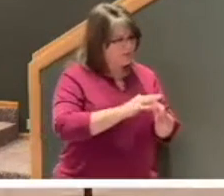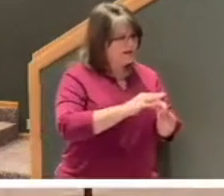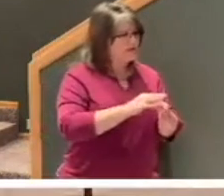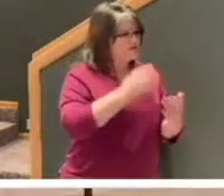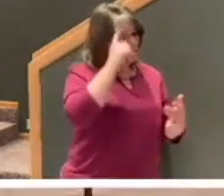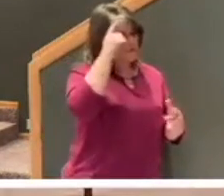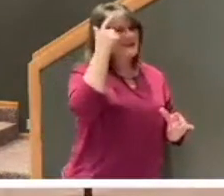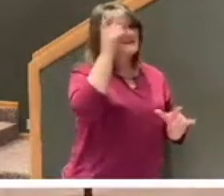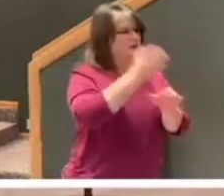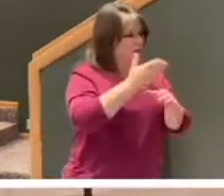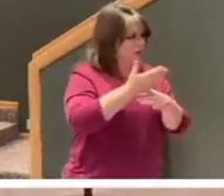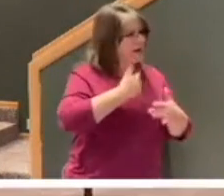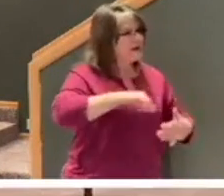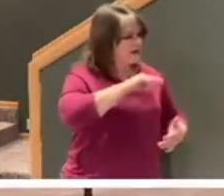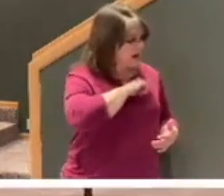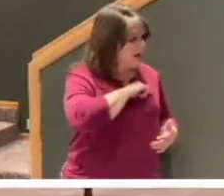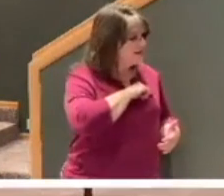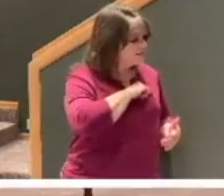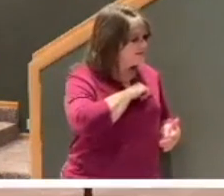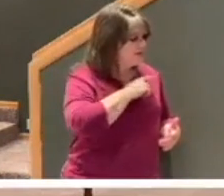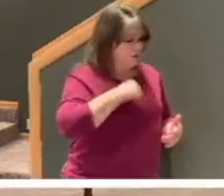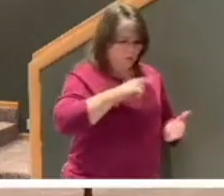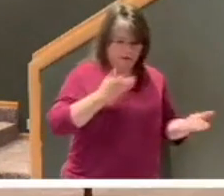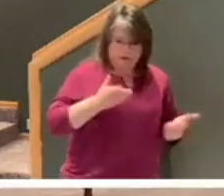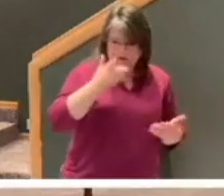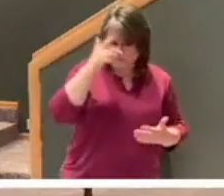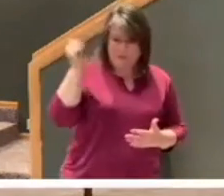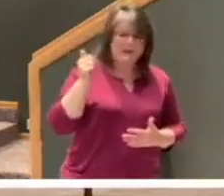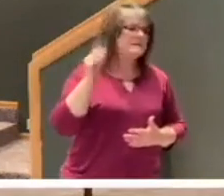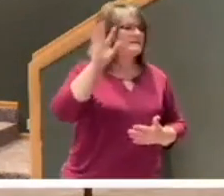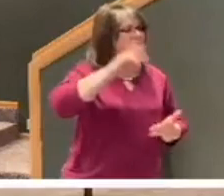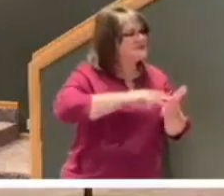because He created us. We're here because of His